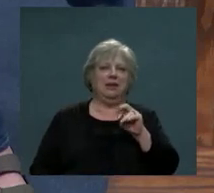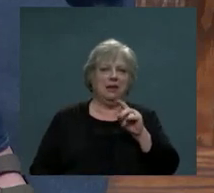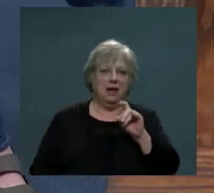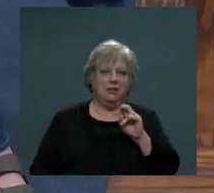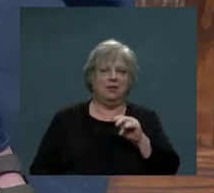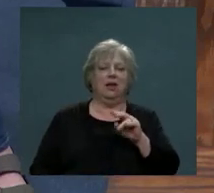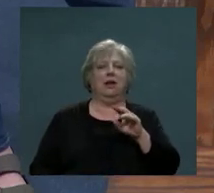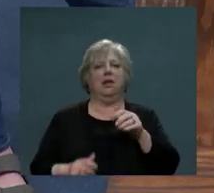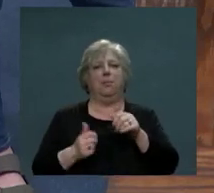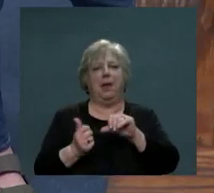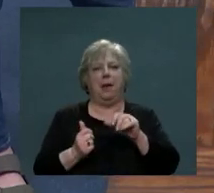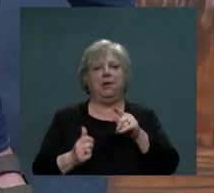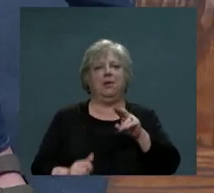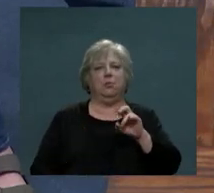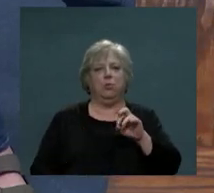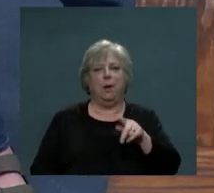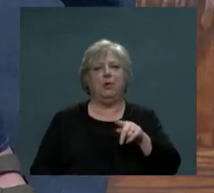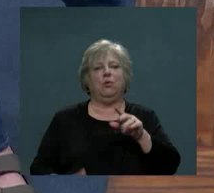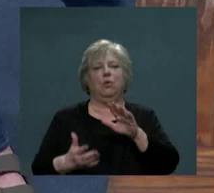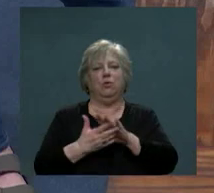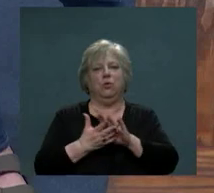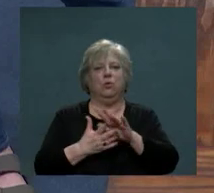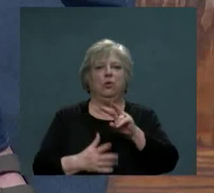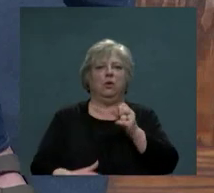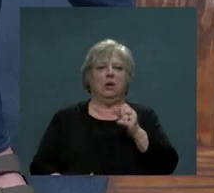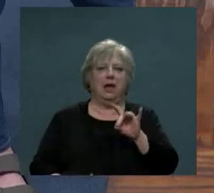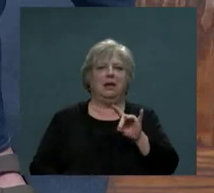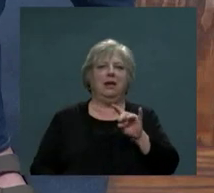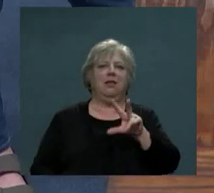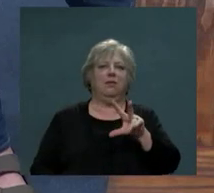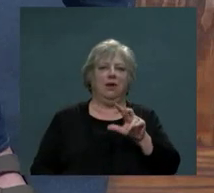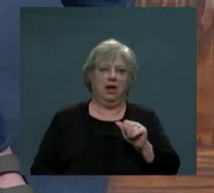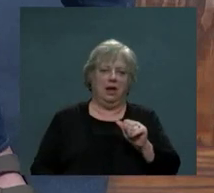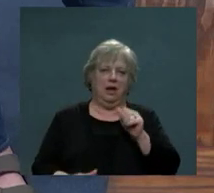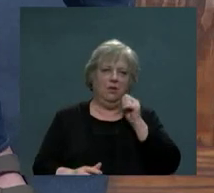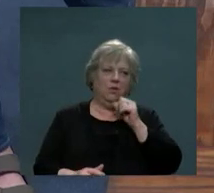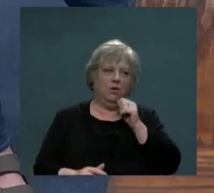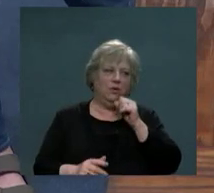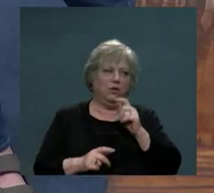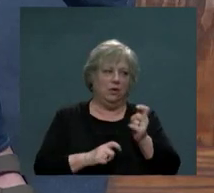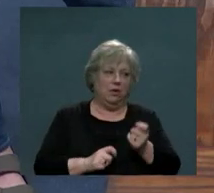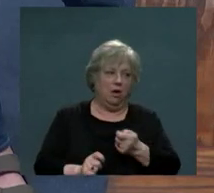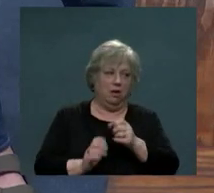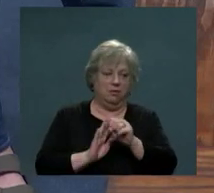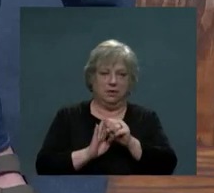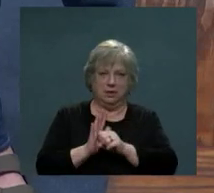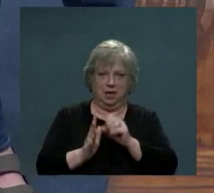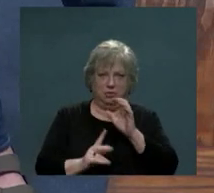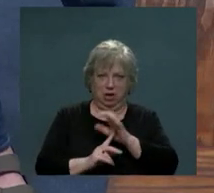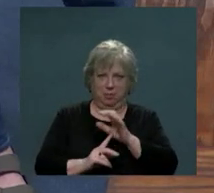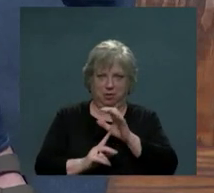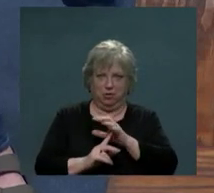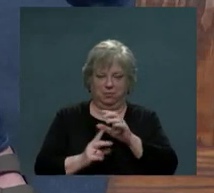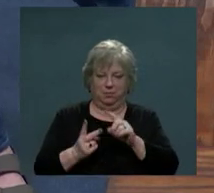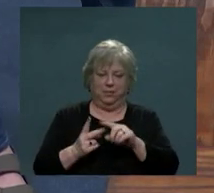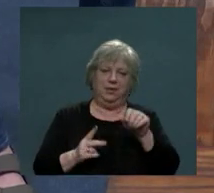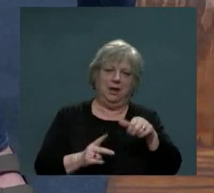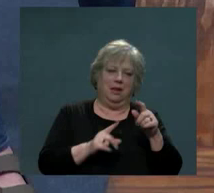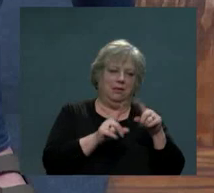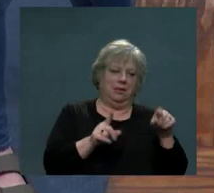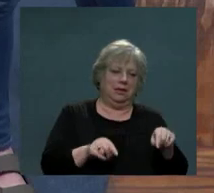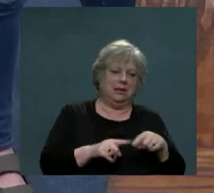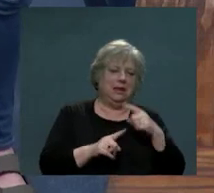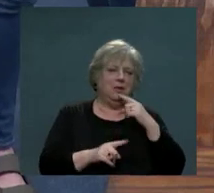Preparatory School 2018 3A Girls Golf State Champion. And then the other plaque says